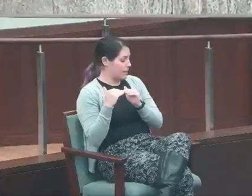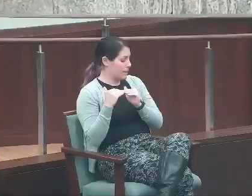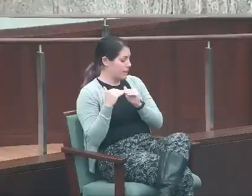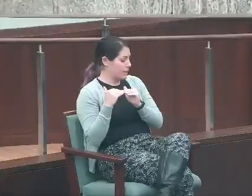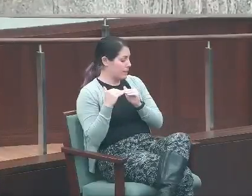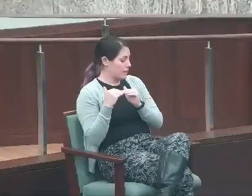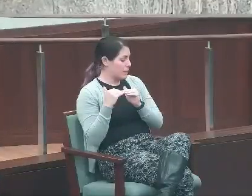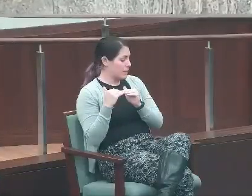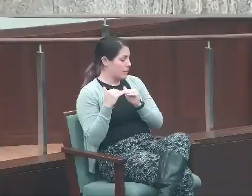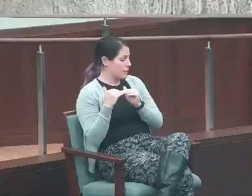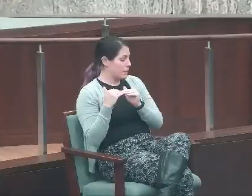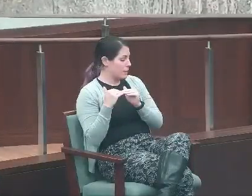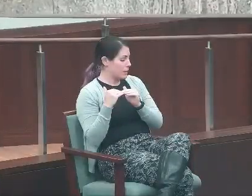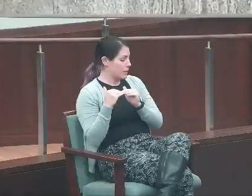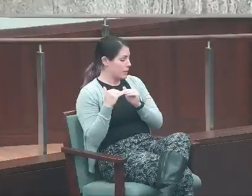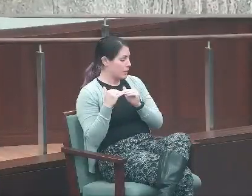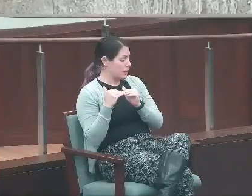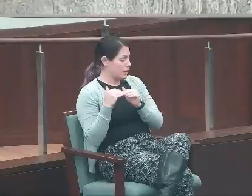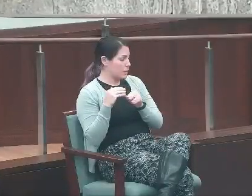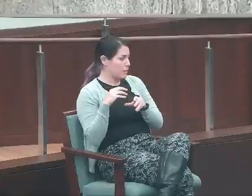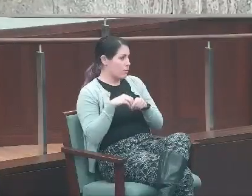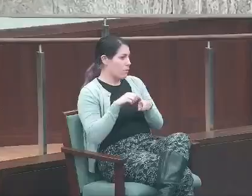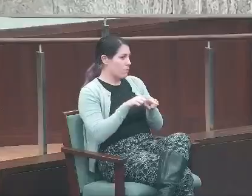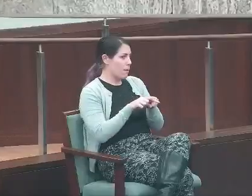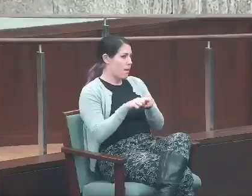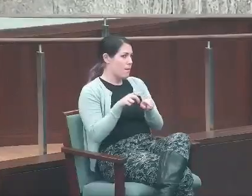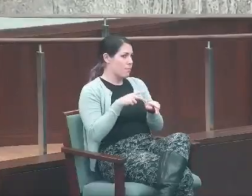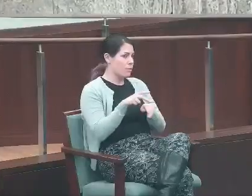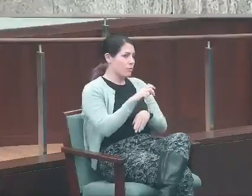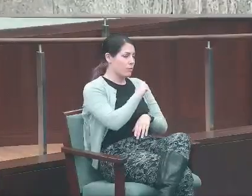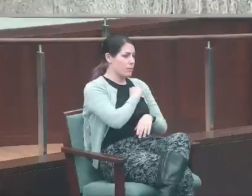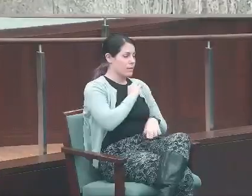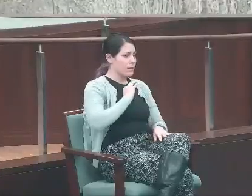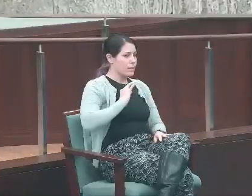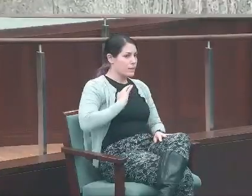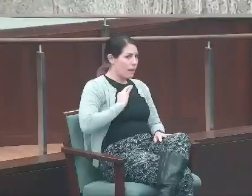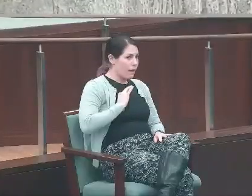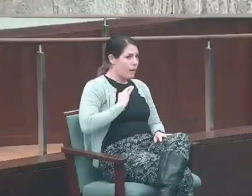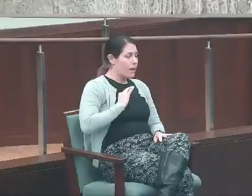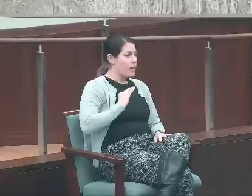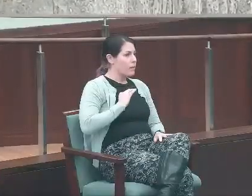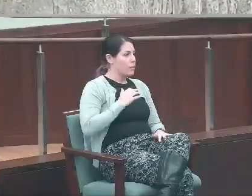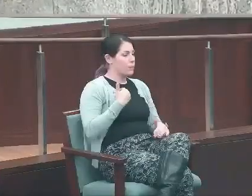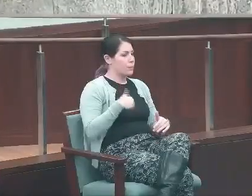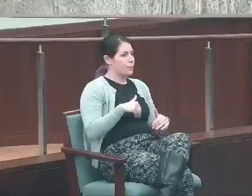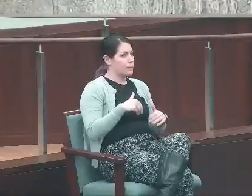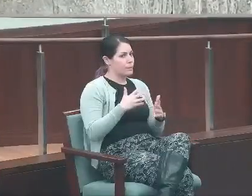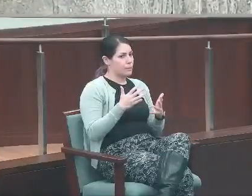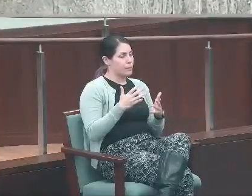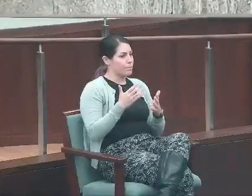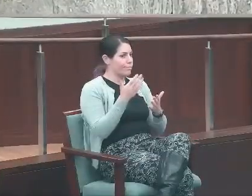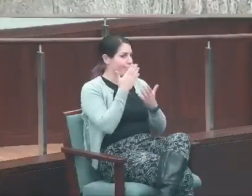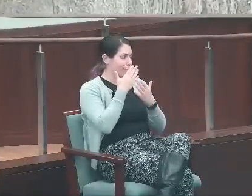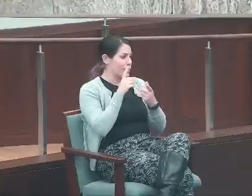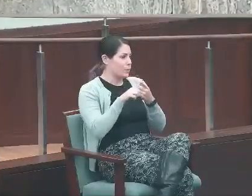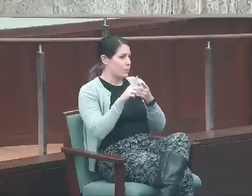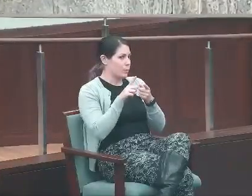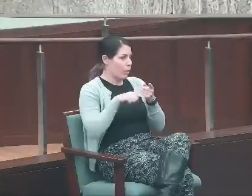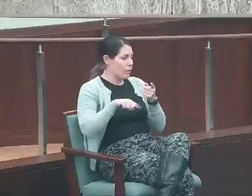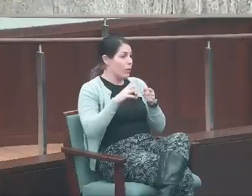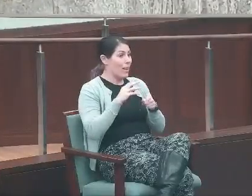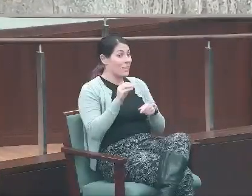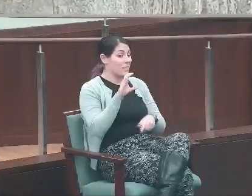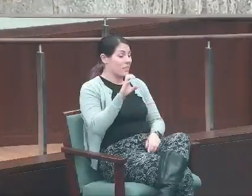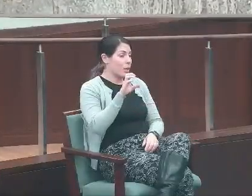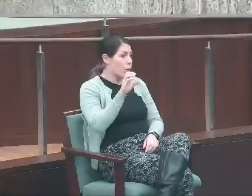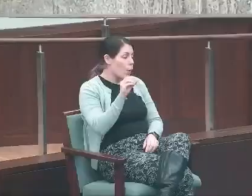and as well as the professional staff. You heard accolades to our CEO and President Ron Halber.